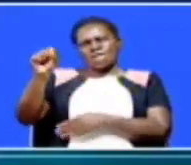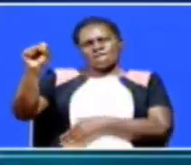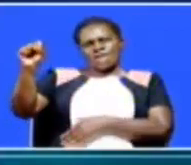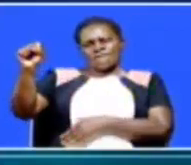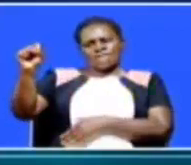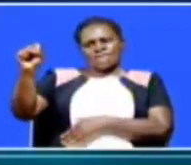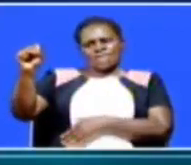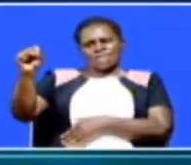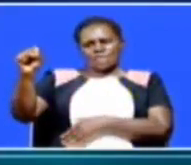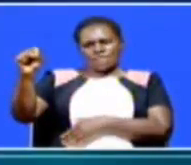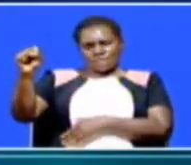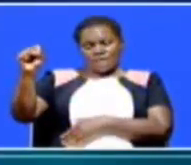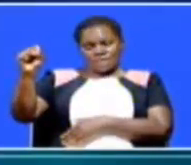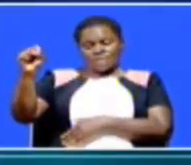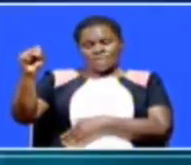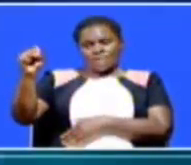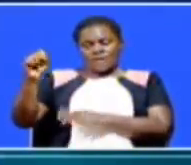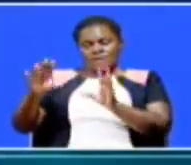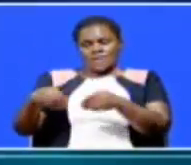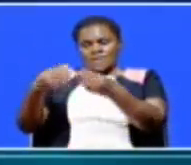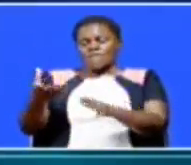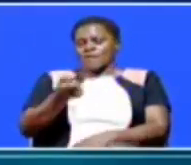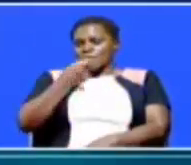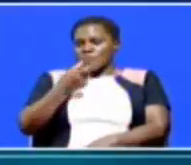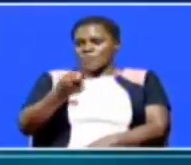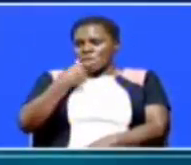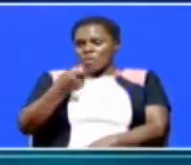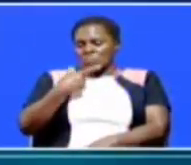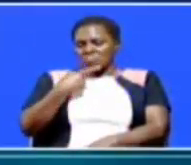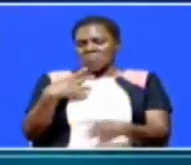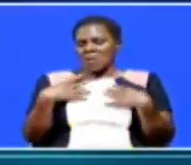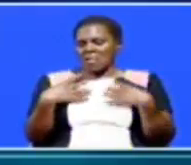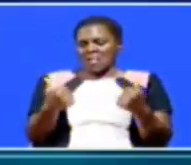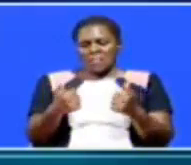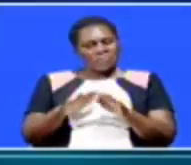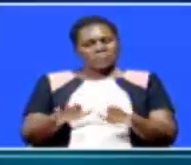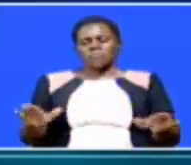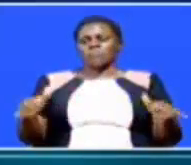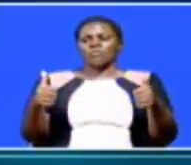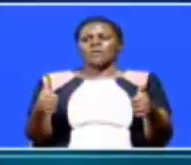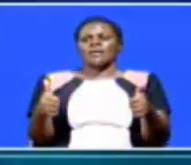them have been given the treatment and they are stable.